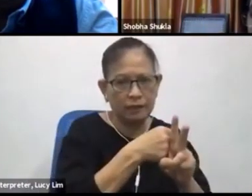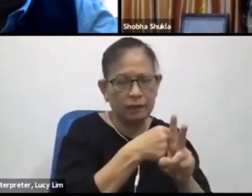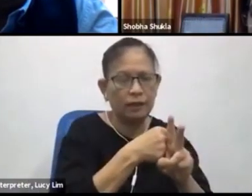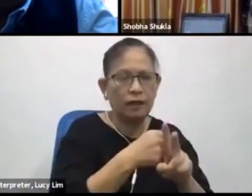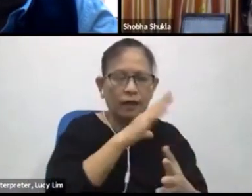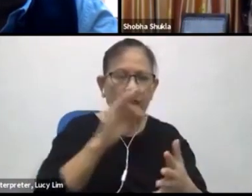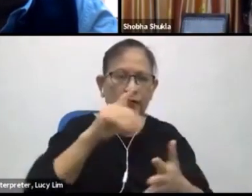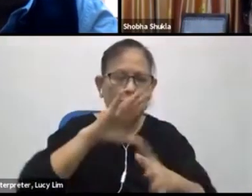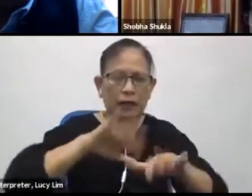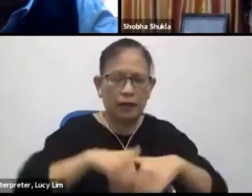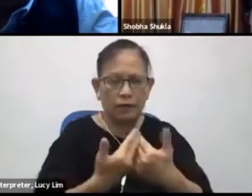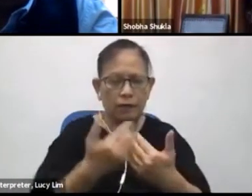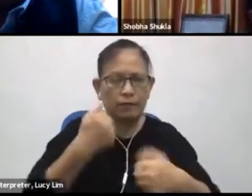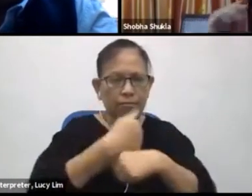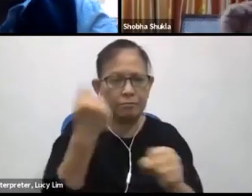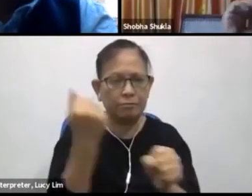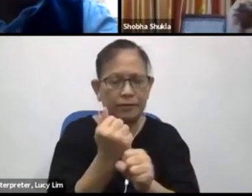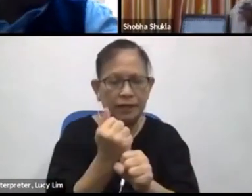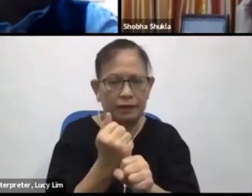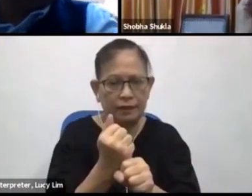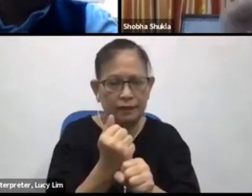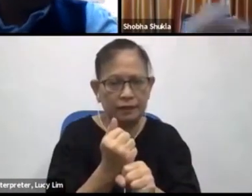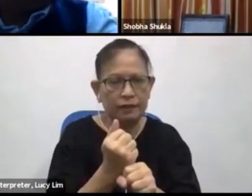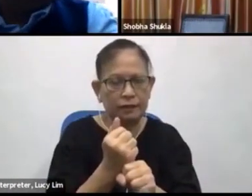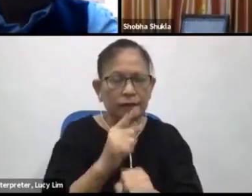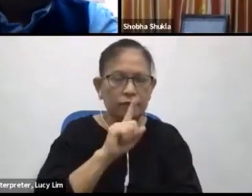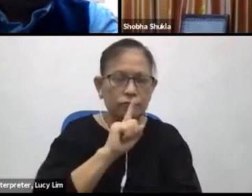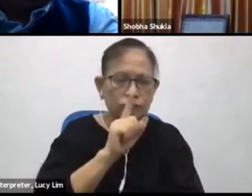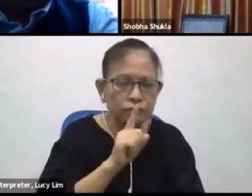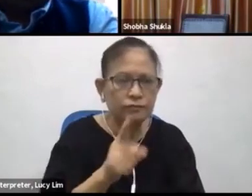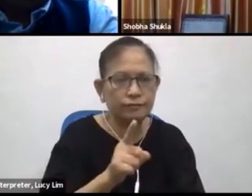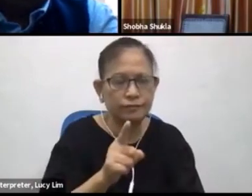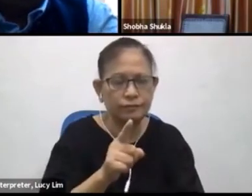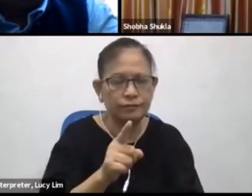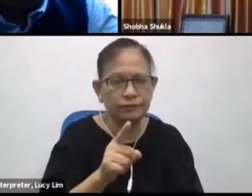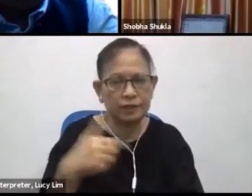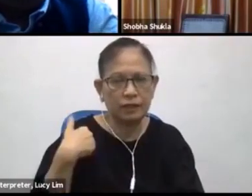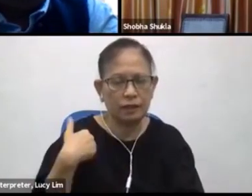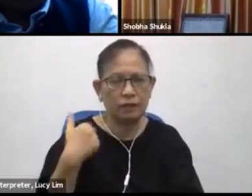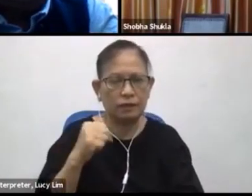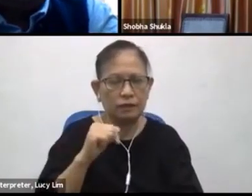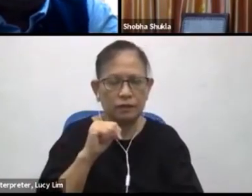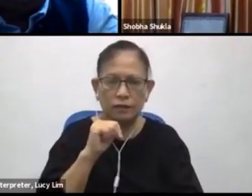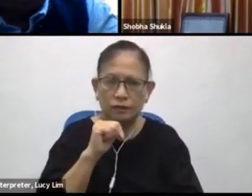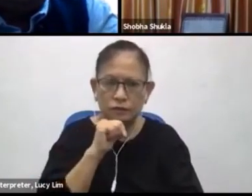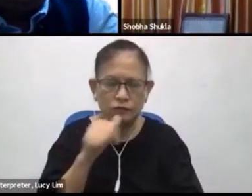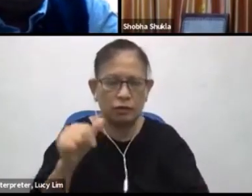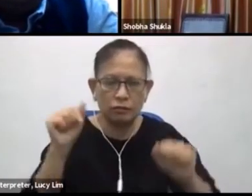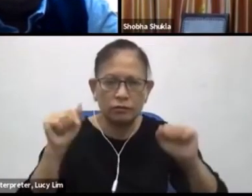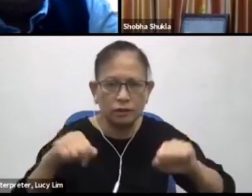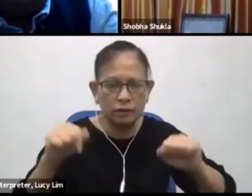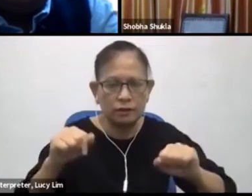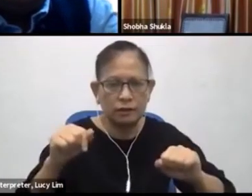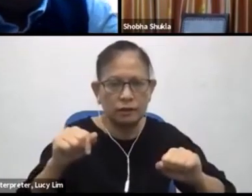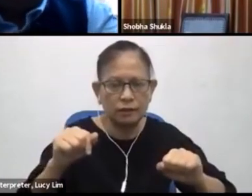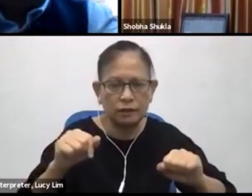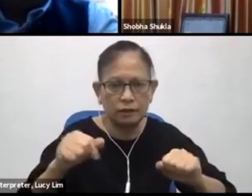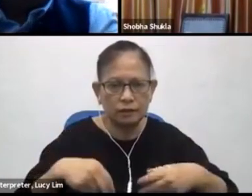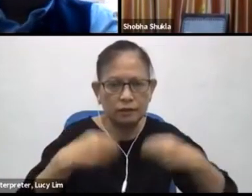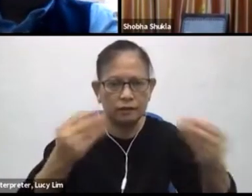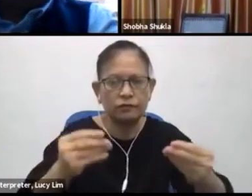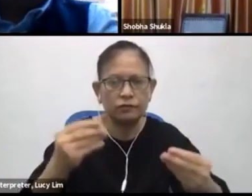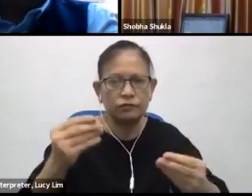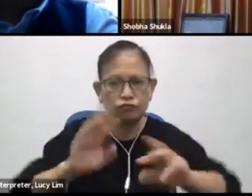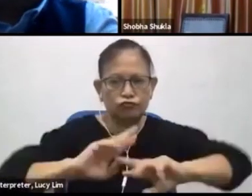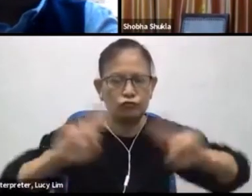it very, very obvious. So I would not be able to right now give the ready reference, but it's